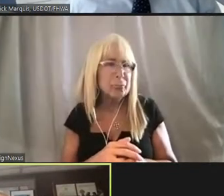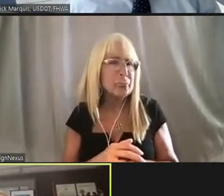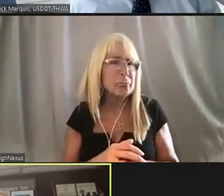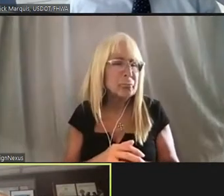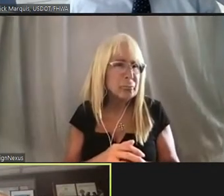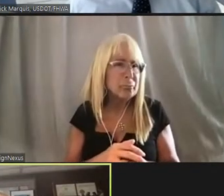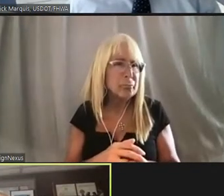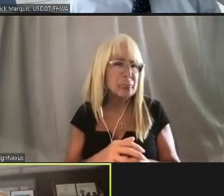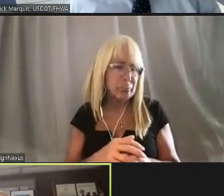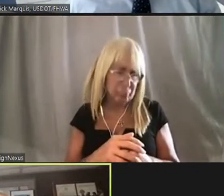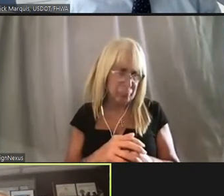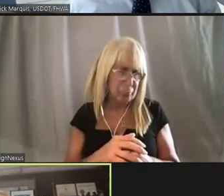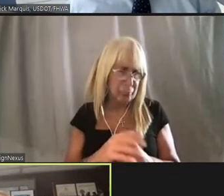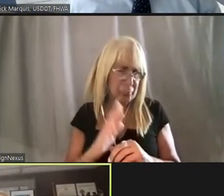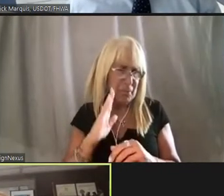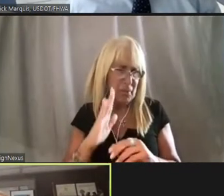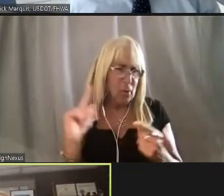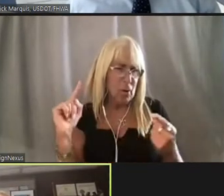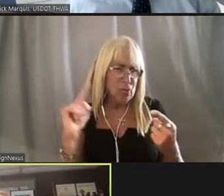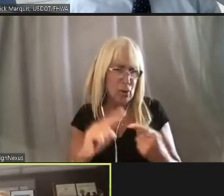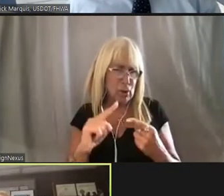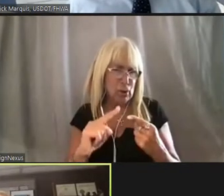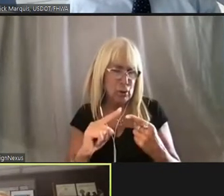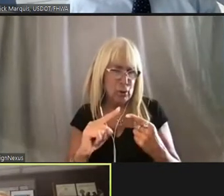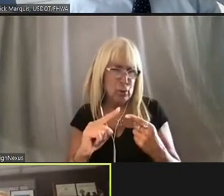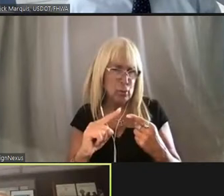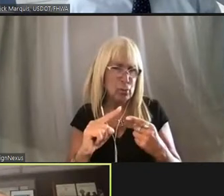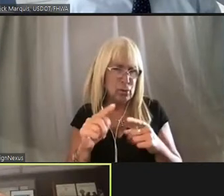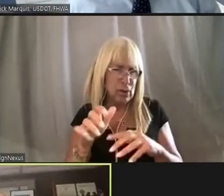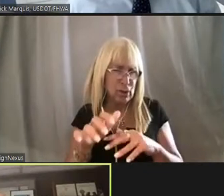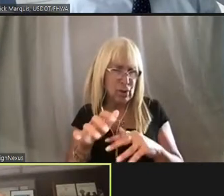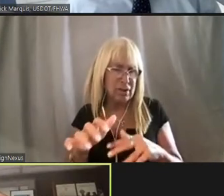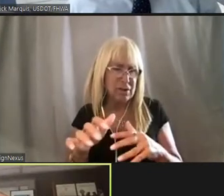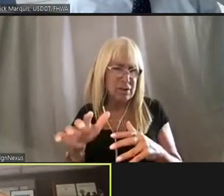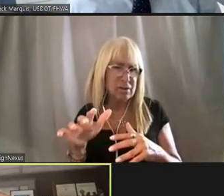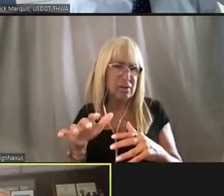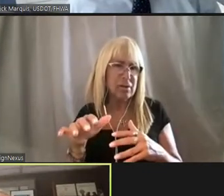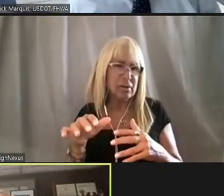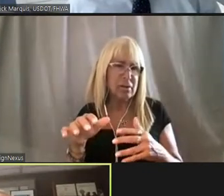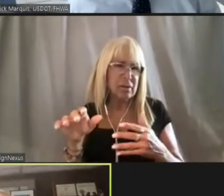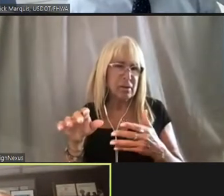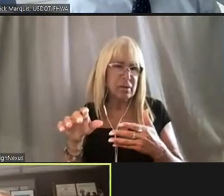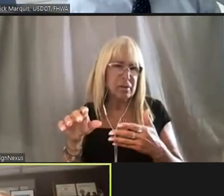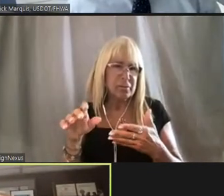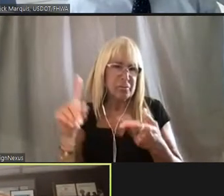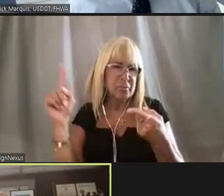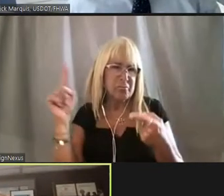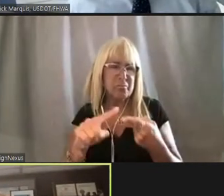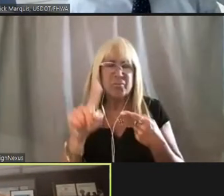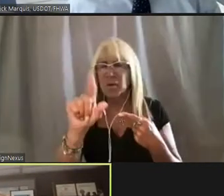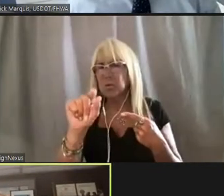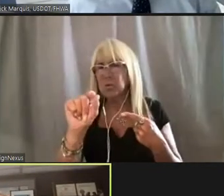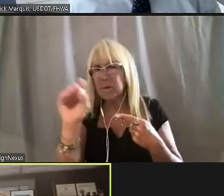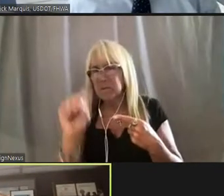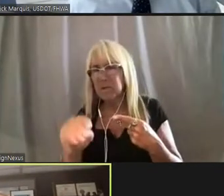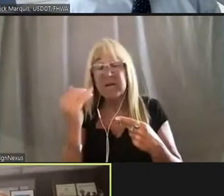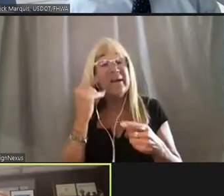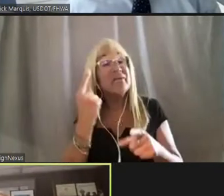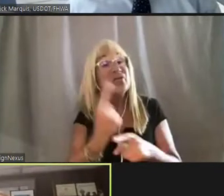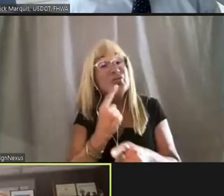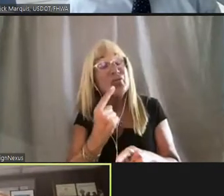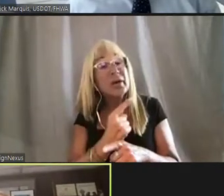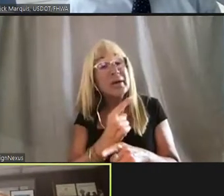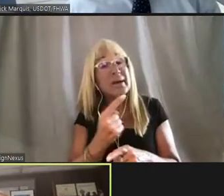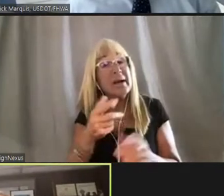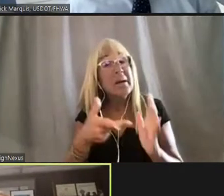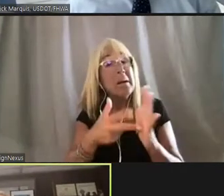district reduced vehicle congestion by as much as 20 that's what they are projecting if this is accurate shouldn't the